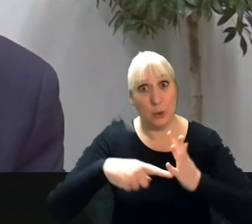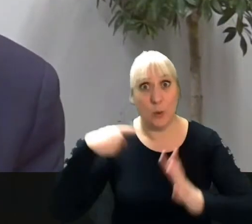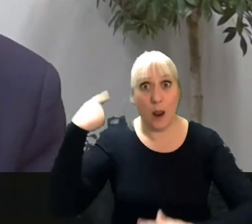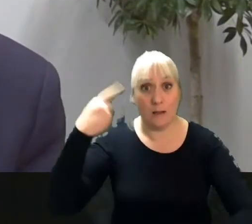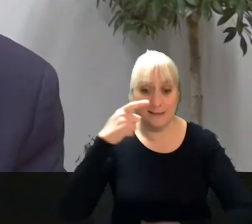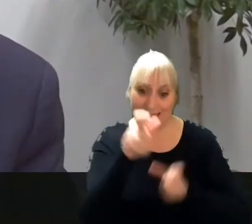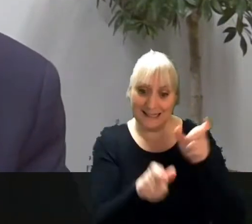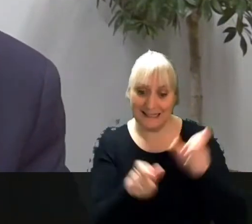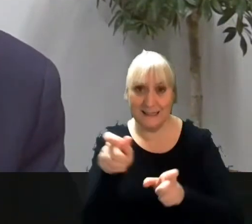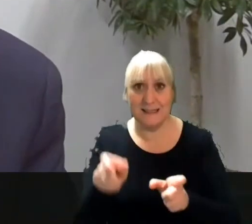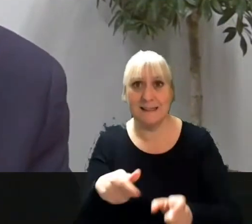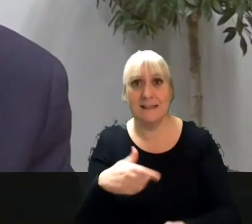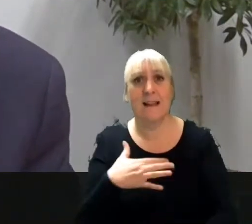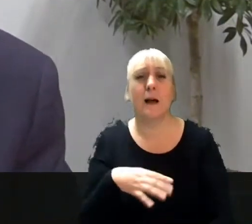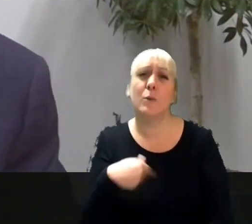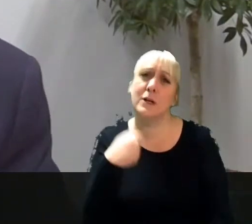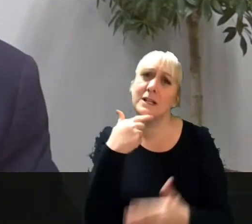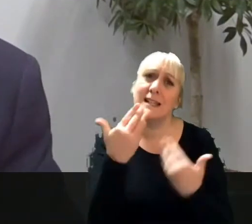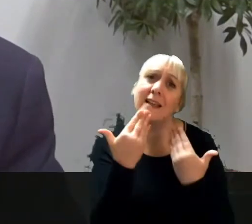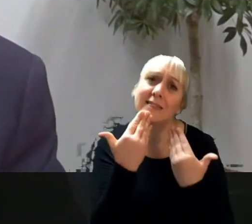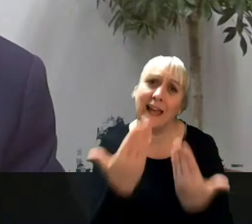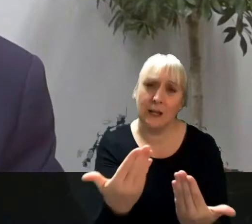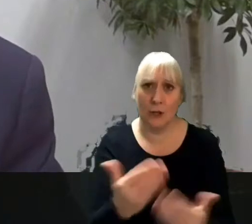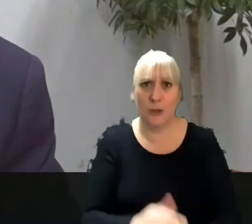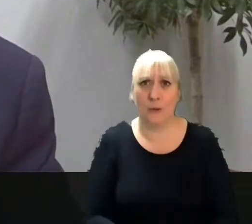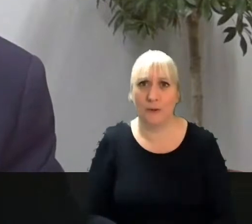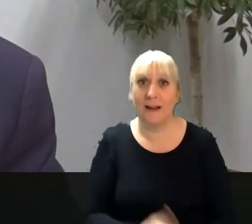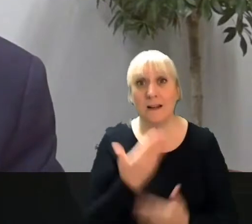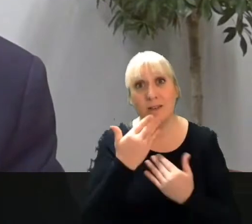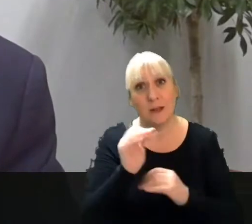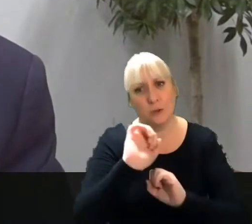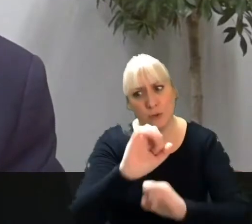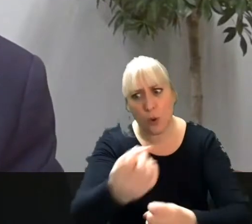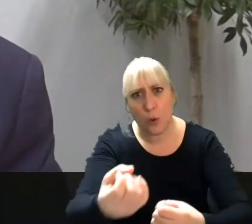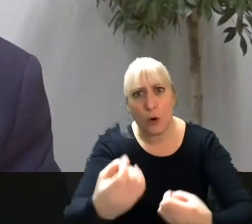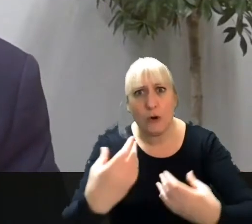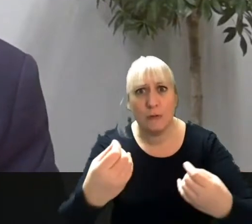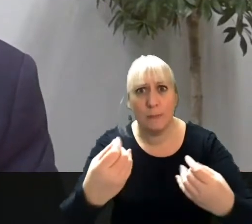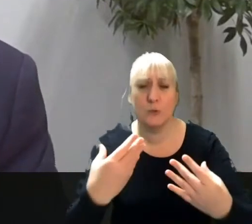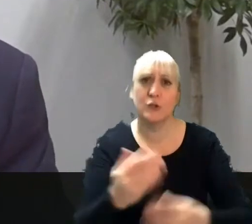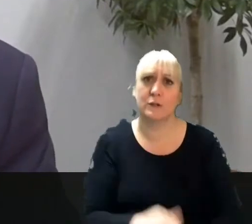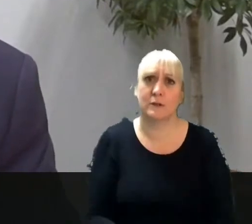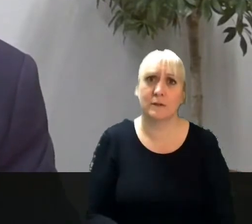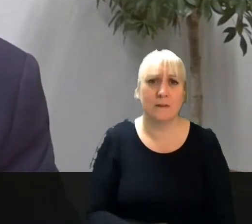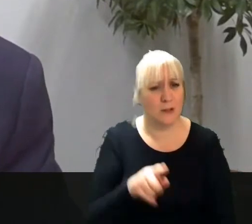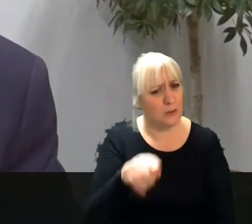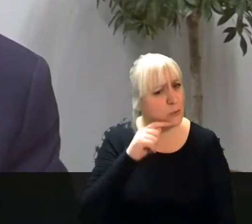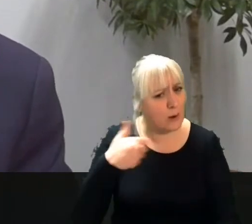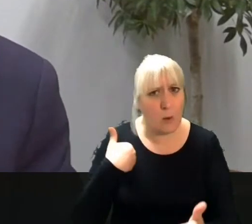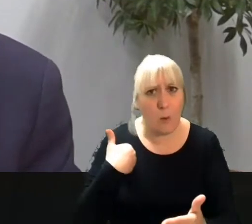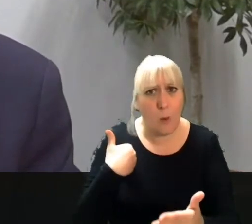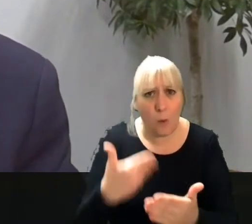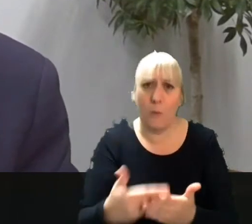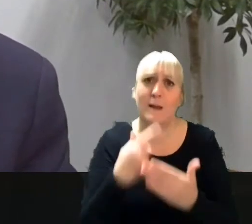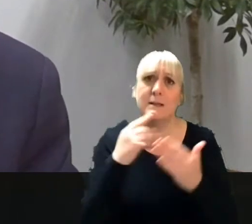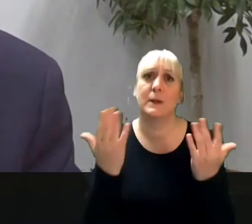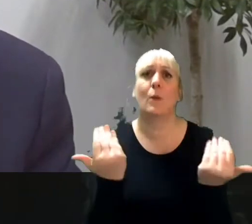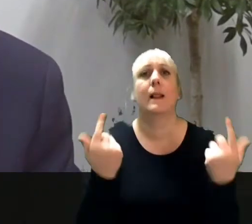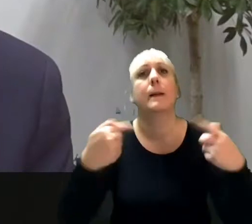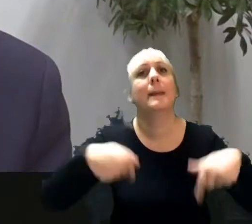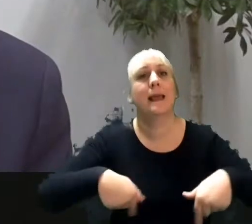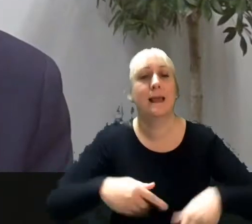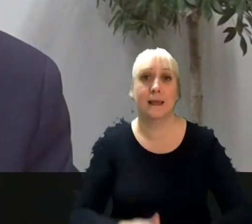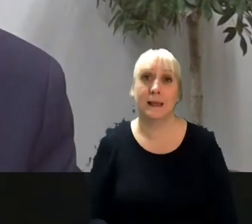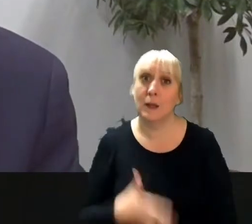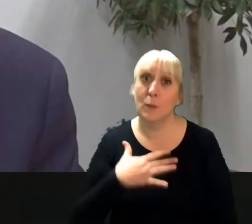you. Thank you for the contribution you make to making our city the greatest city in the world. You will always be welcome here as long as I'm the mayor. We've got to make sure that we